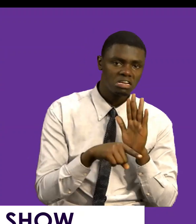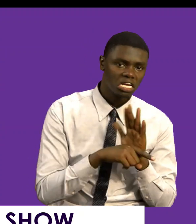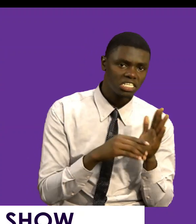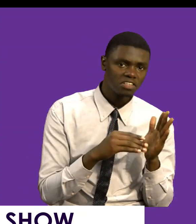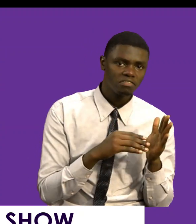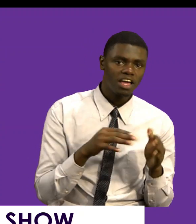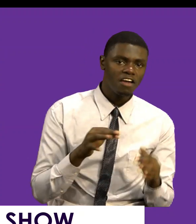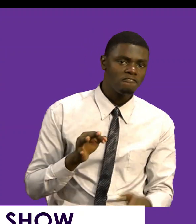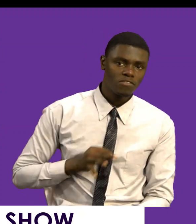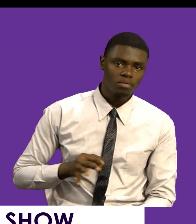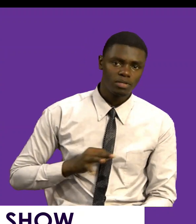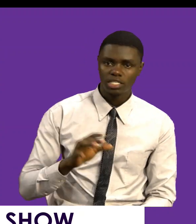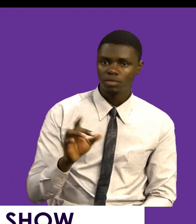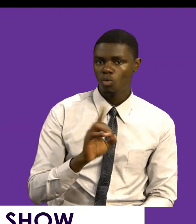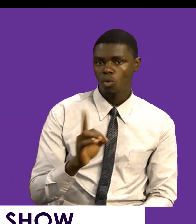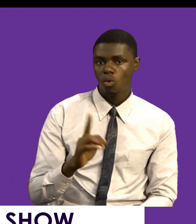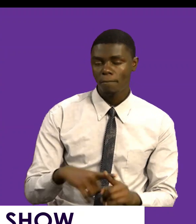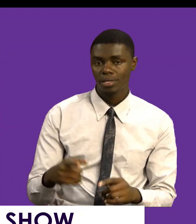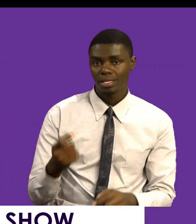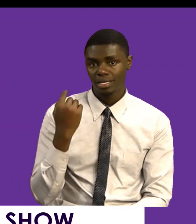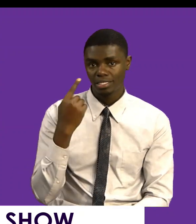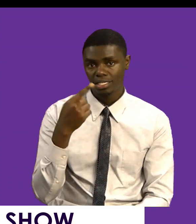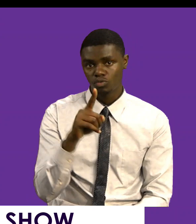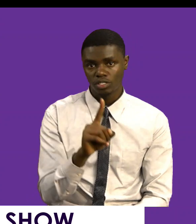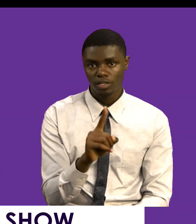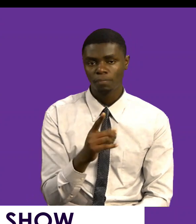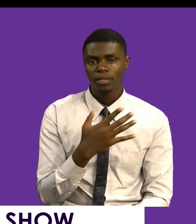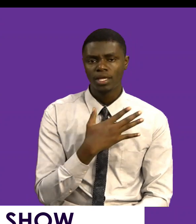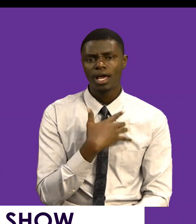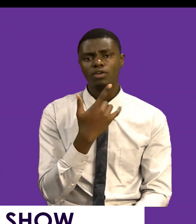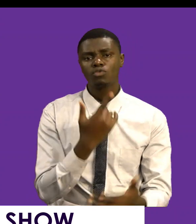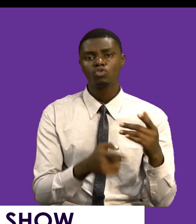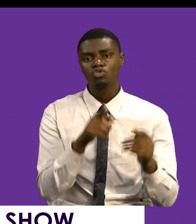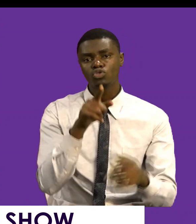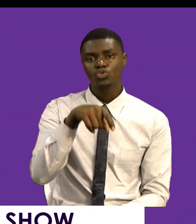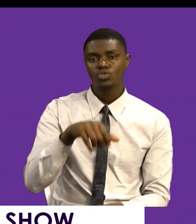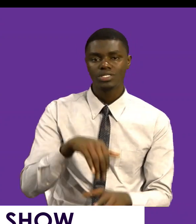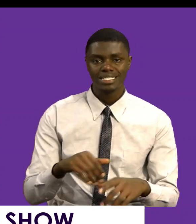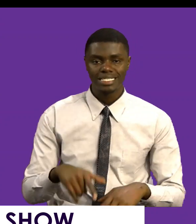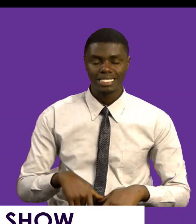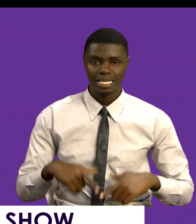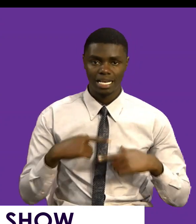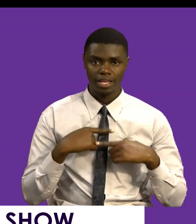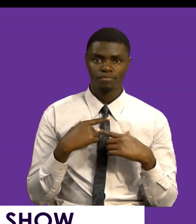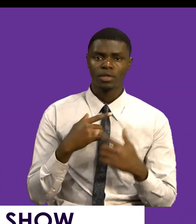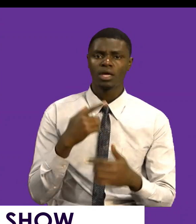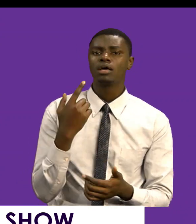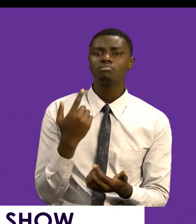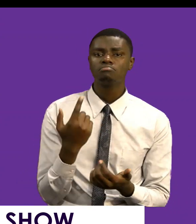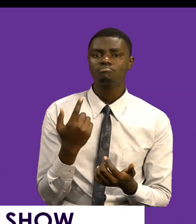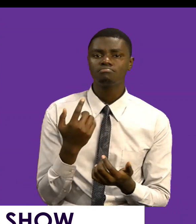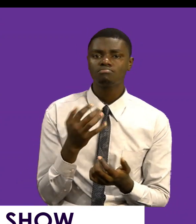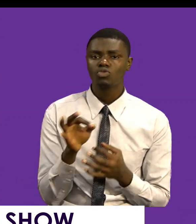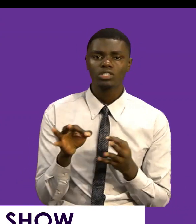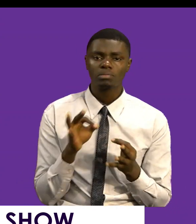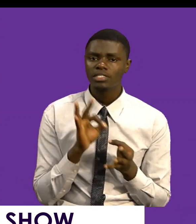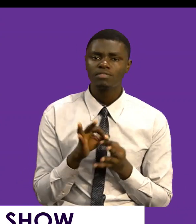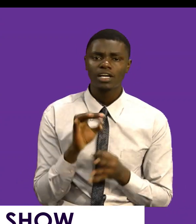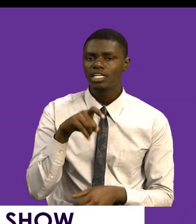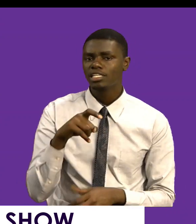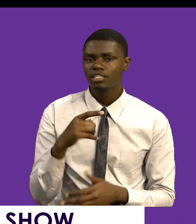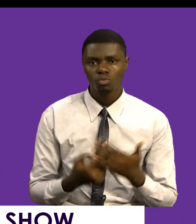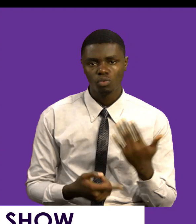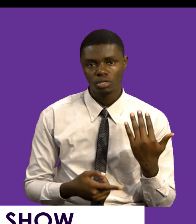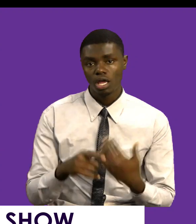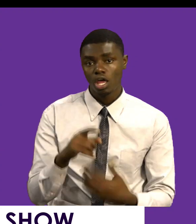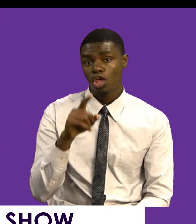feminism. I'm talking about understanding you and what you need in life. What is exactly do you need? You